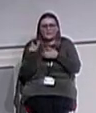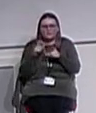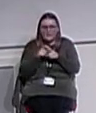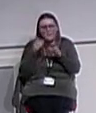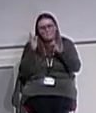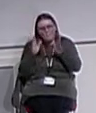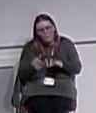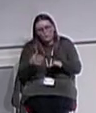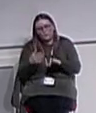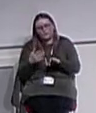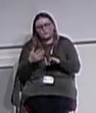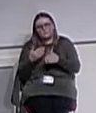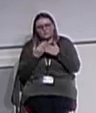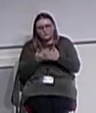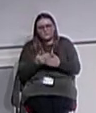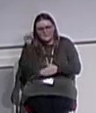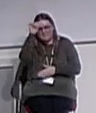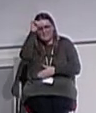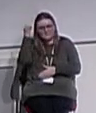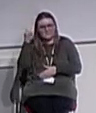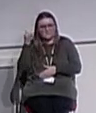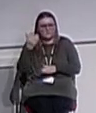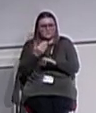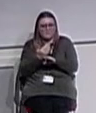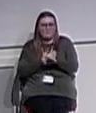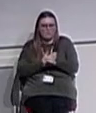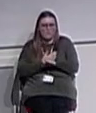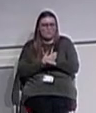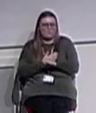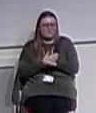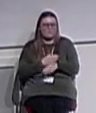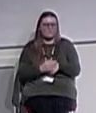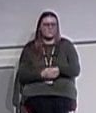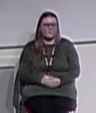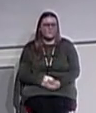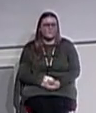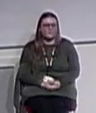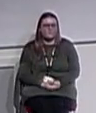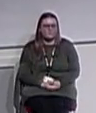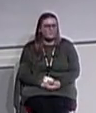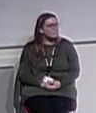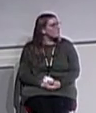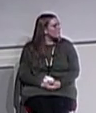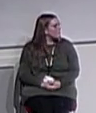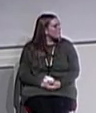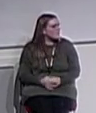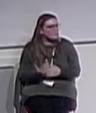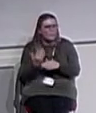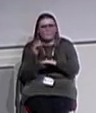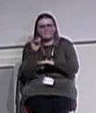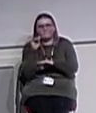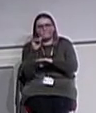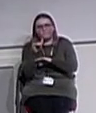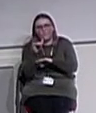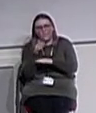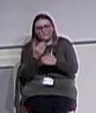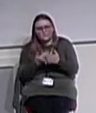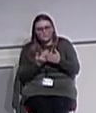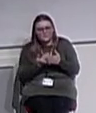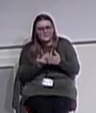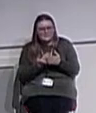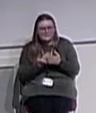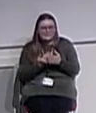four-year degrees with the industrial placement year or the integrated master's. So people go on to further study, and this means that they get a